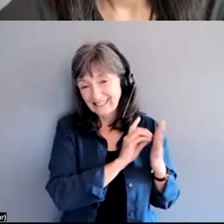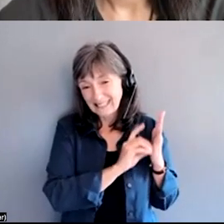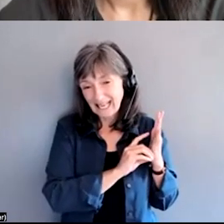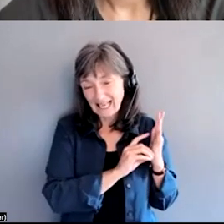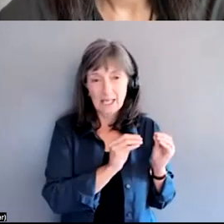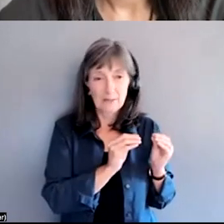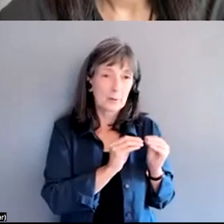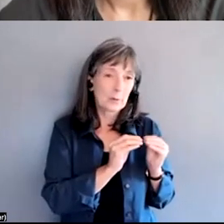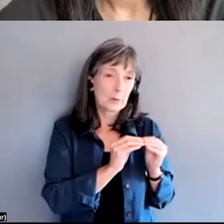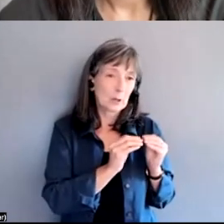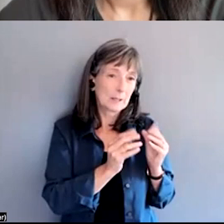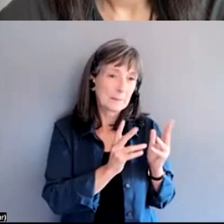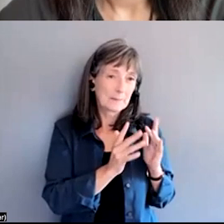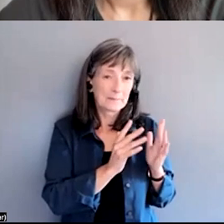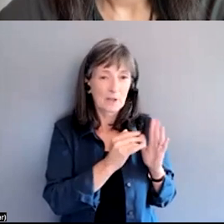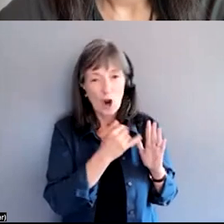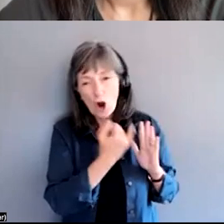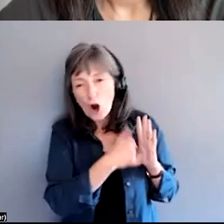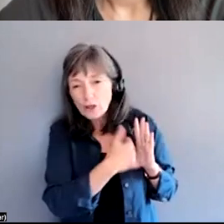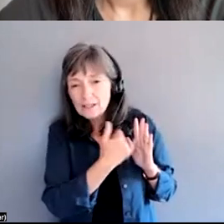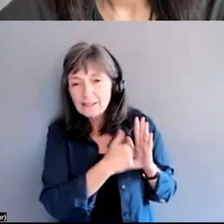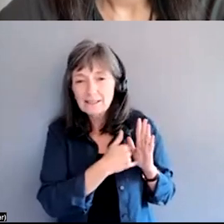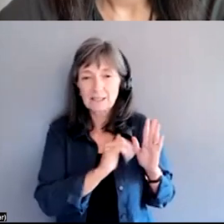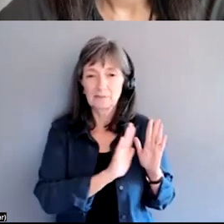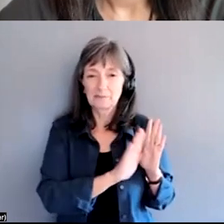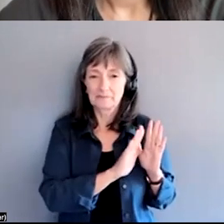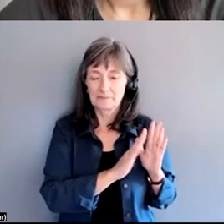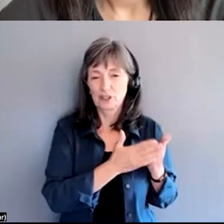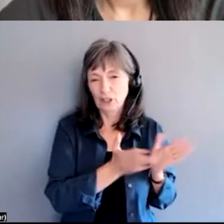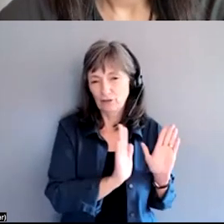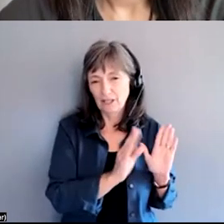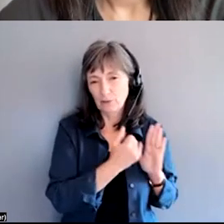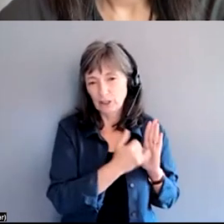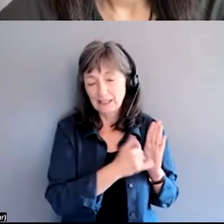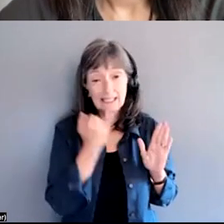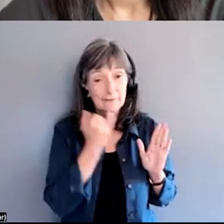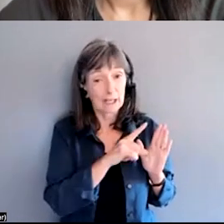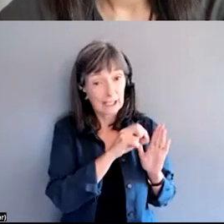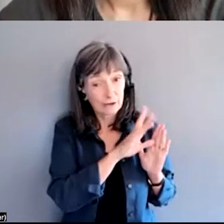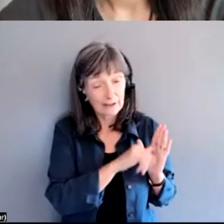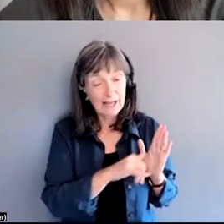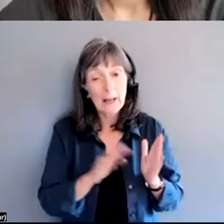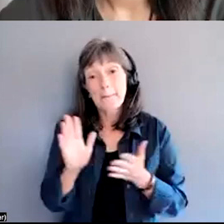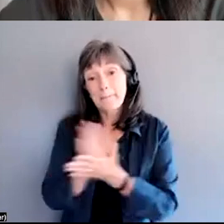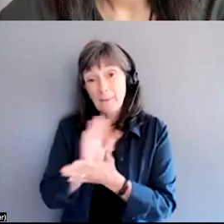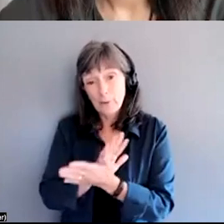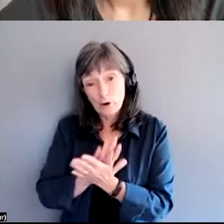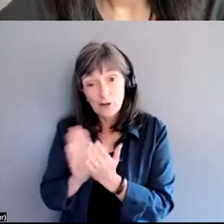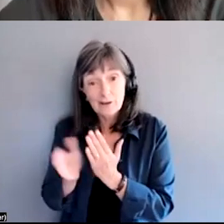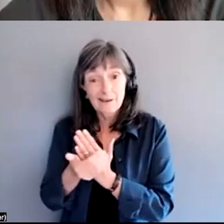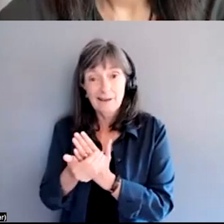more artistic in ways in general, especially when we're talking about like literary fiction. And then the paperback, I often see is